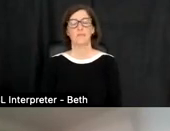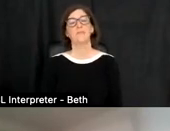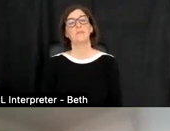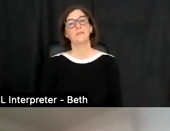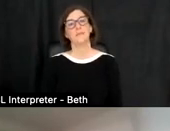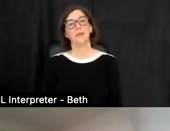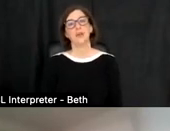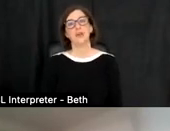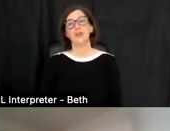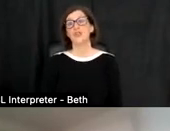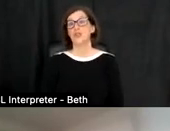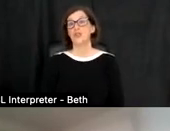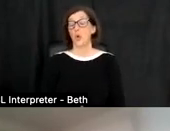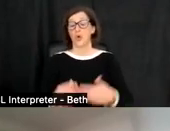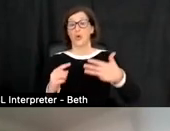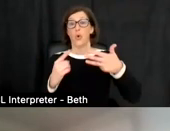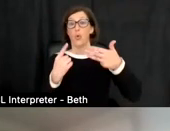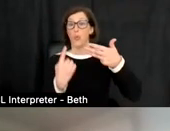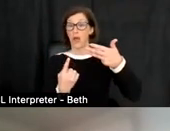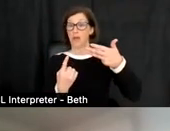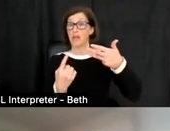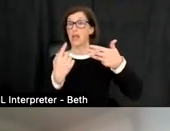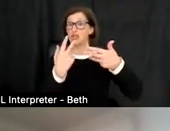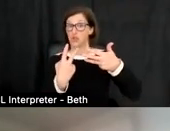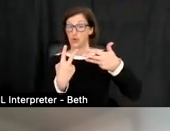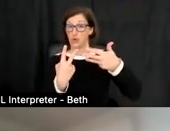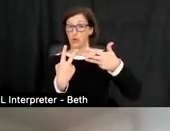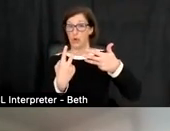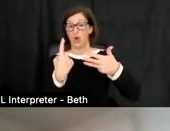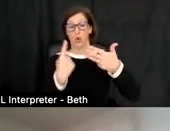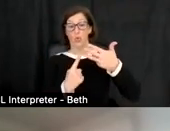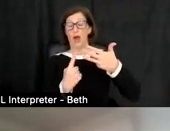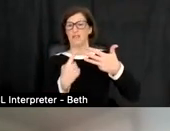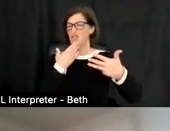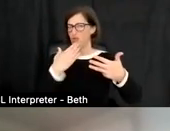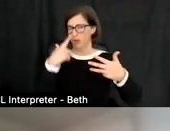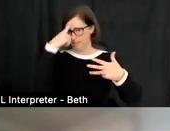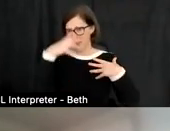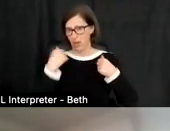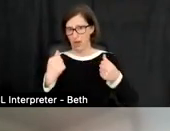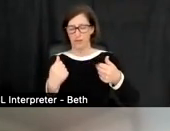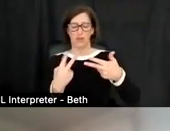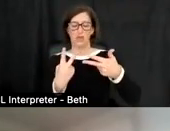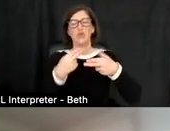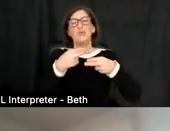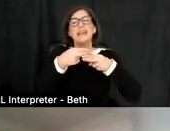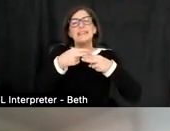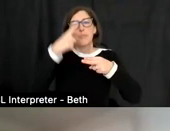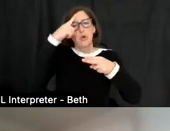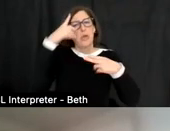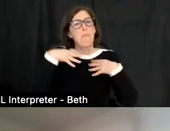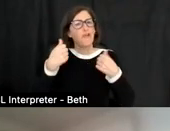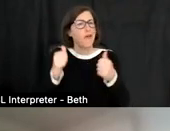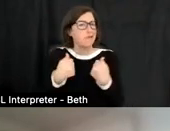So in steps 1 and 2, the step 1 being good mental health, step 2 being temporary mental health